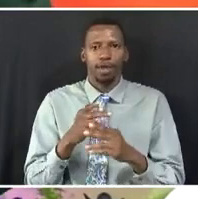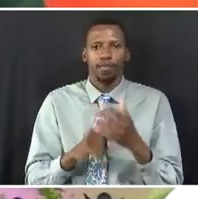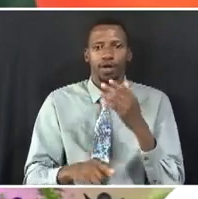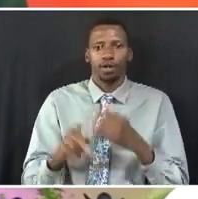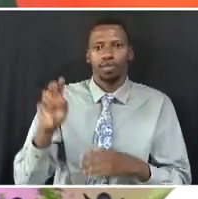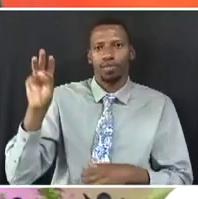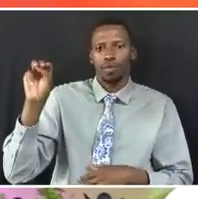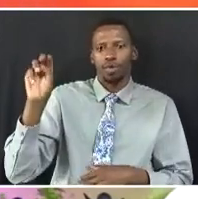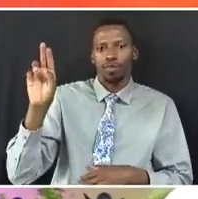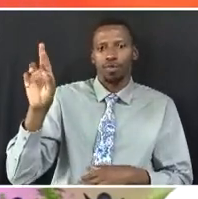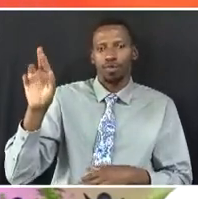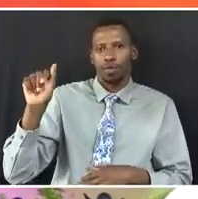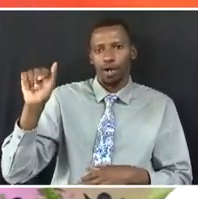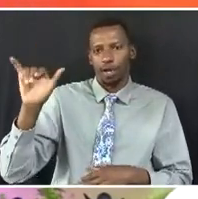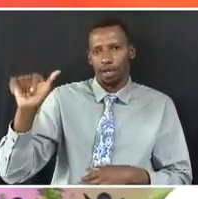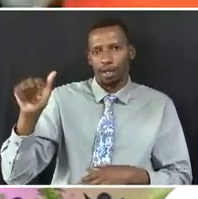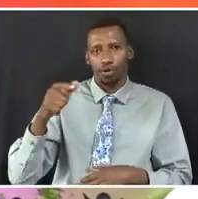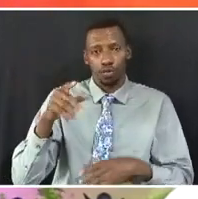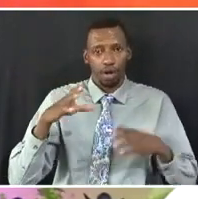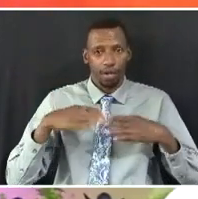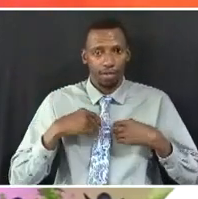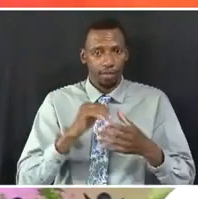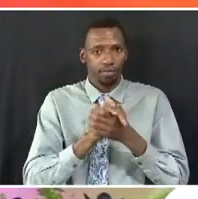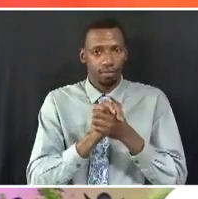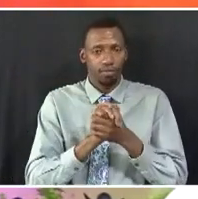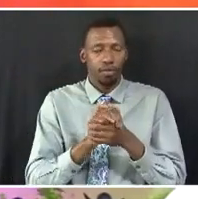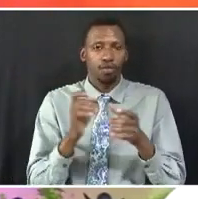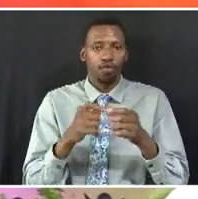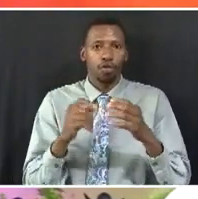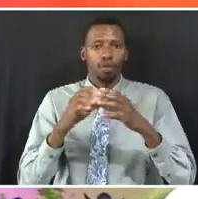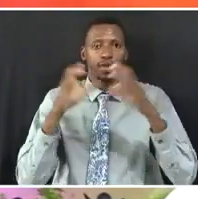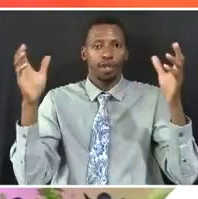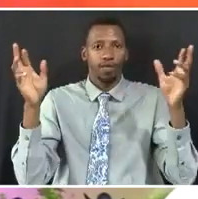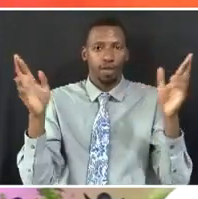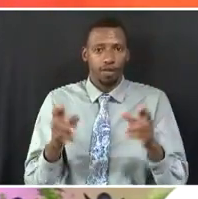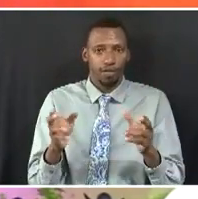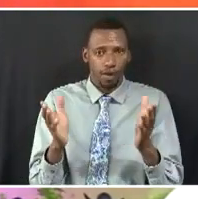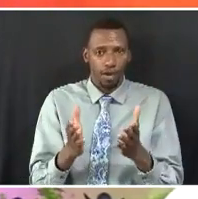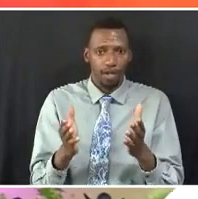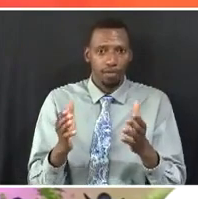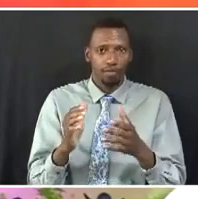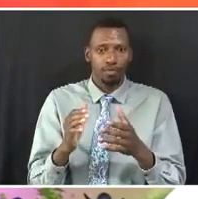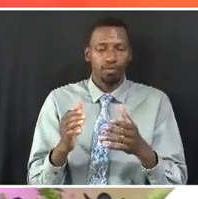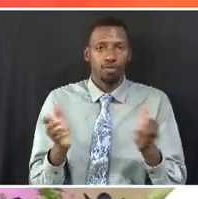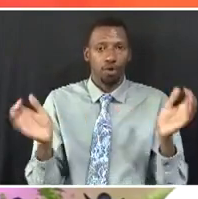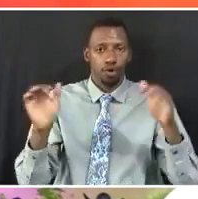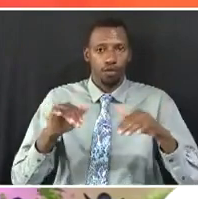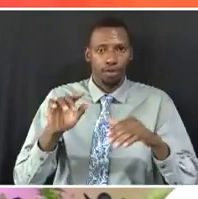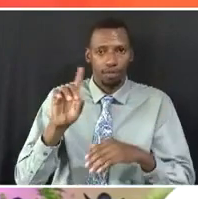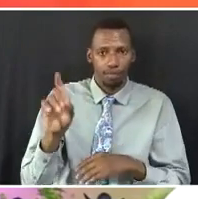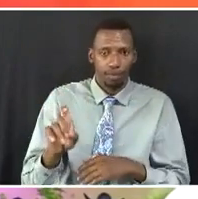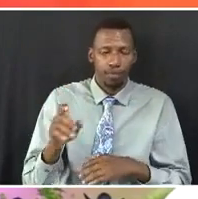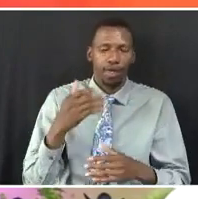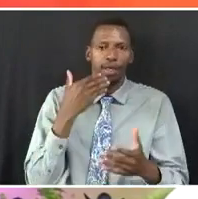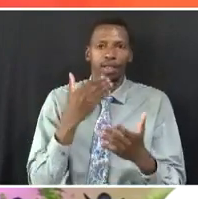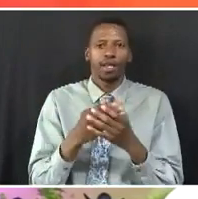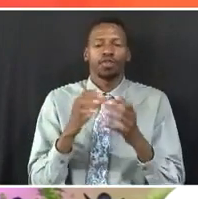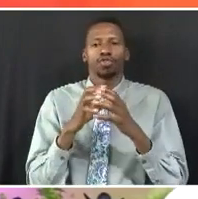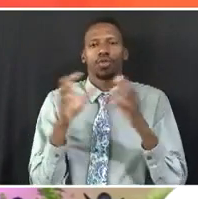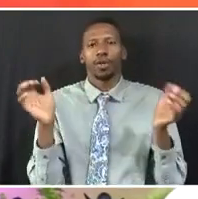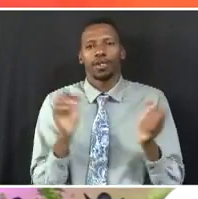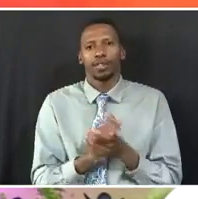Muraya. Munakubali salamu hizo from Great Rift Valley Conference. Thank you very much. I have great